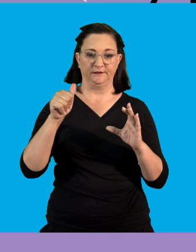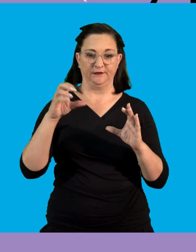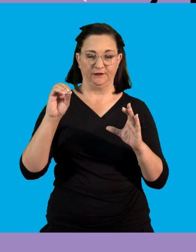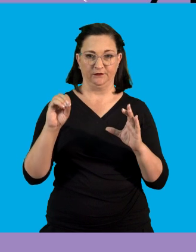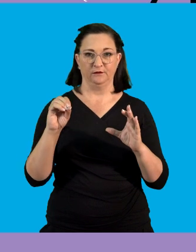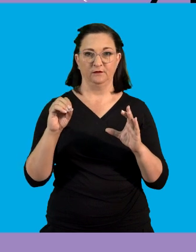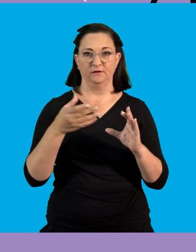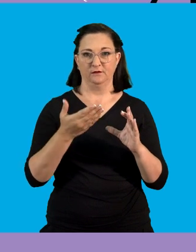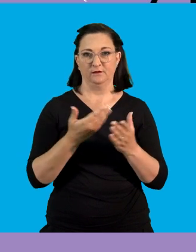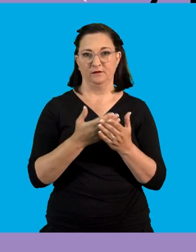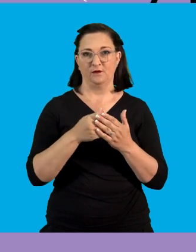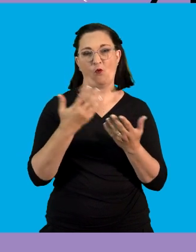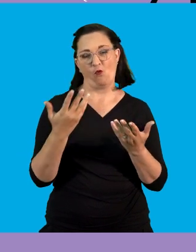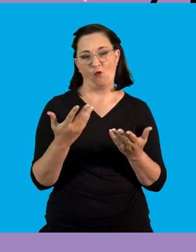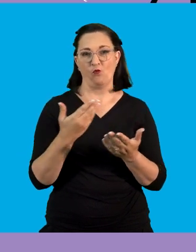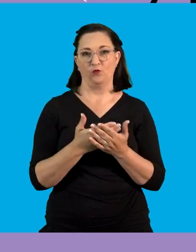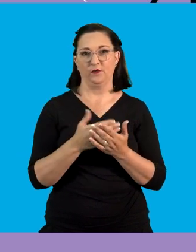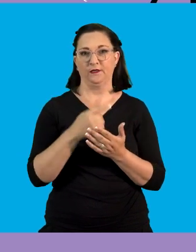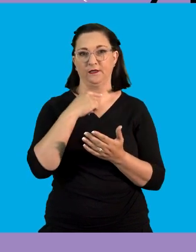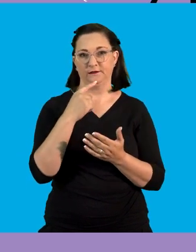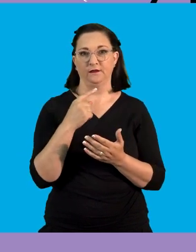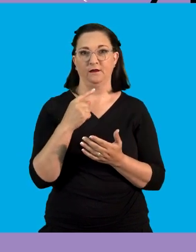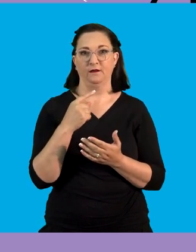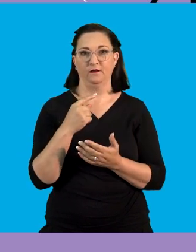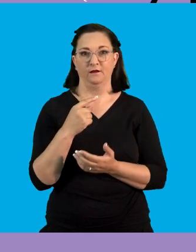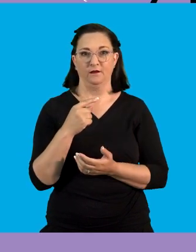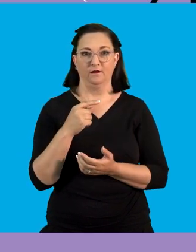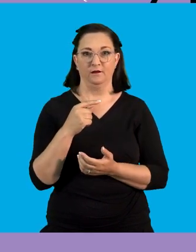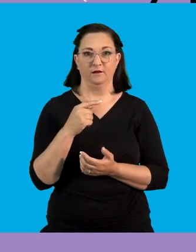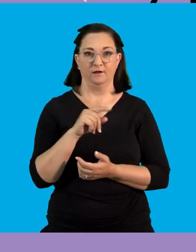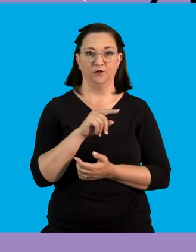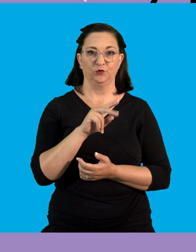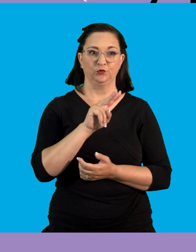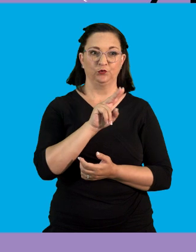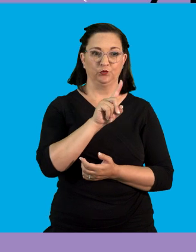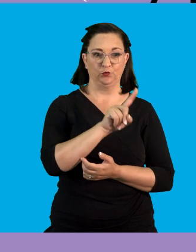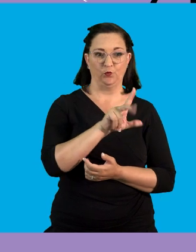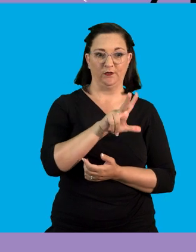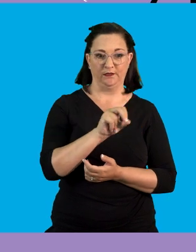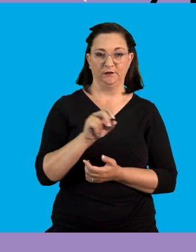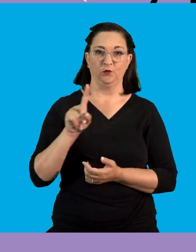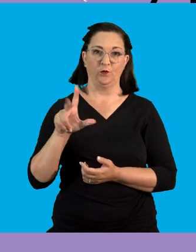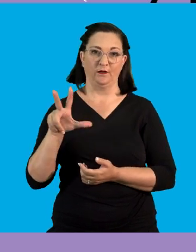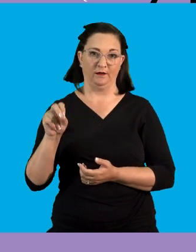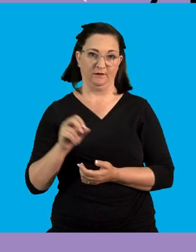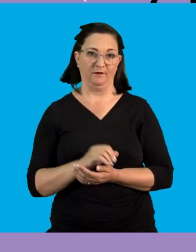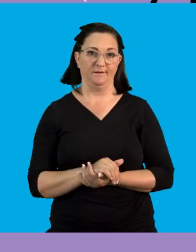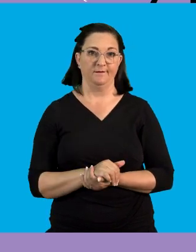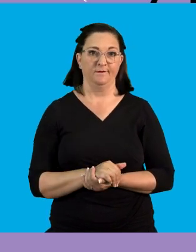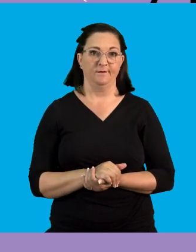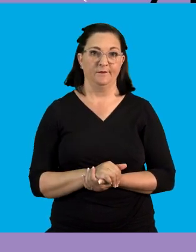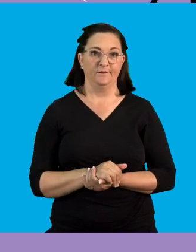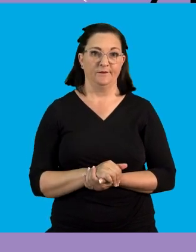degrees at the bottom, and I keep the quad as 360, or I can break it down into 4 triangles and make it